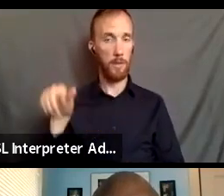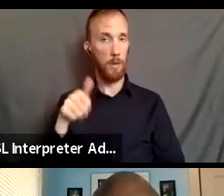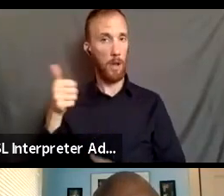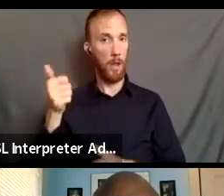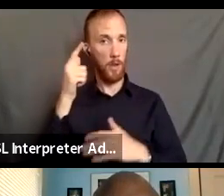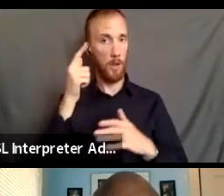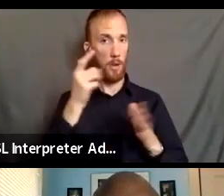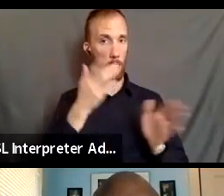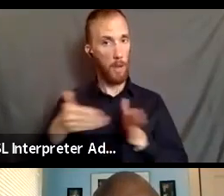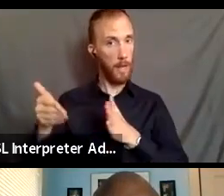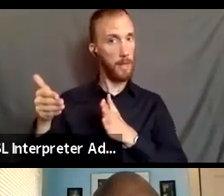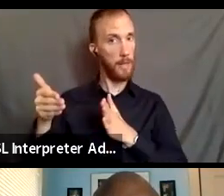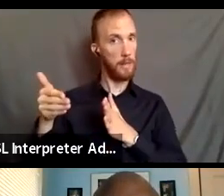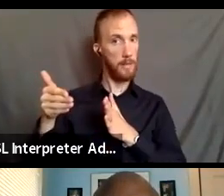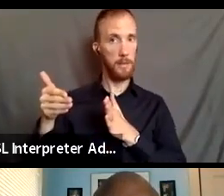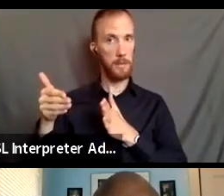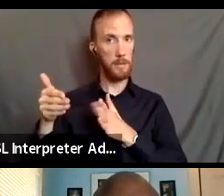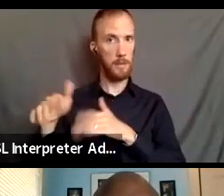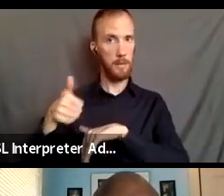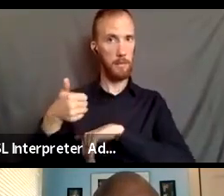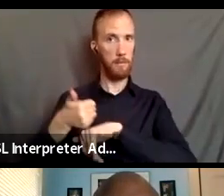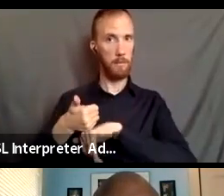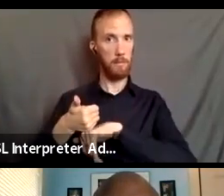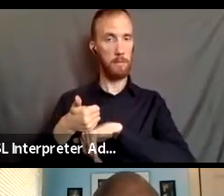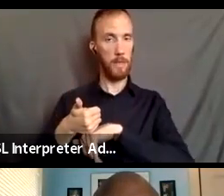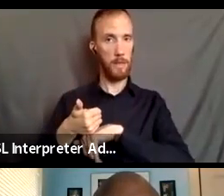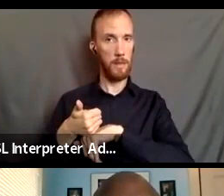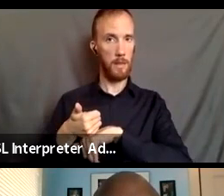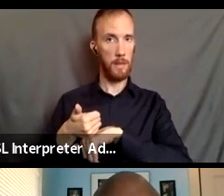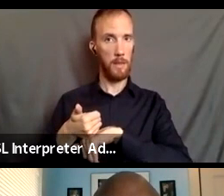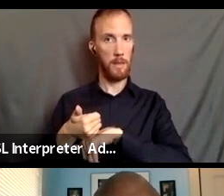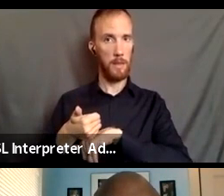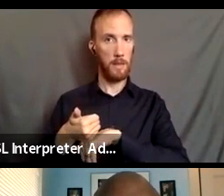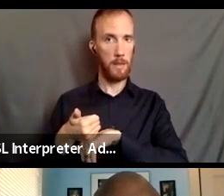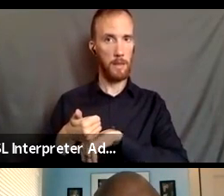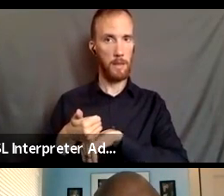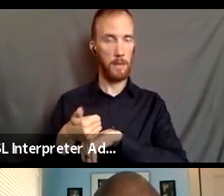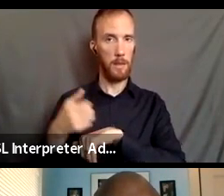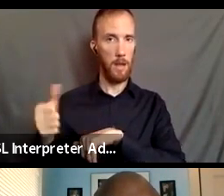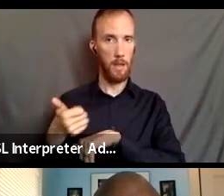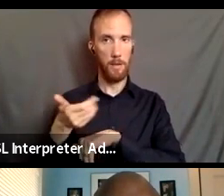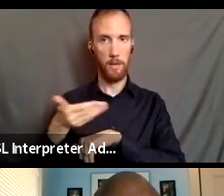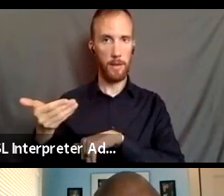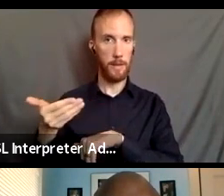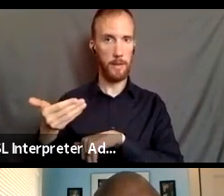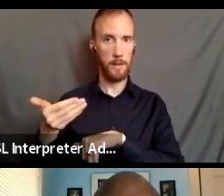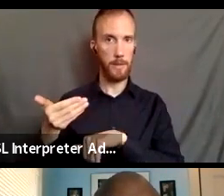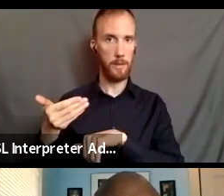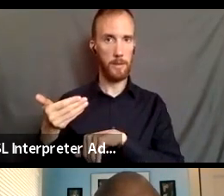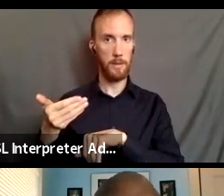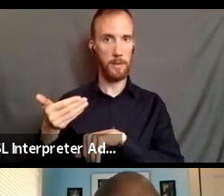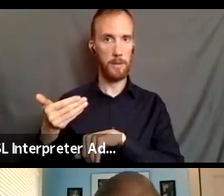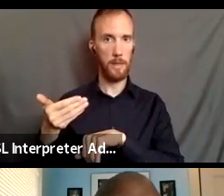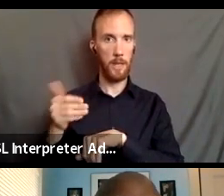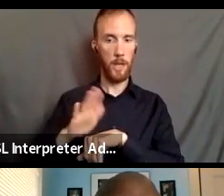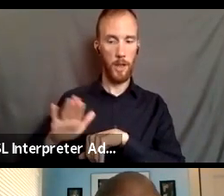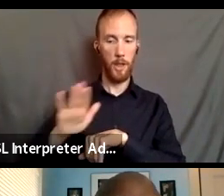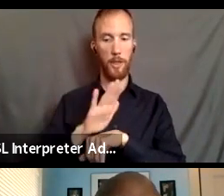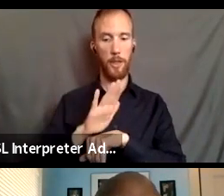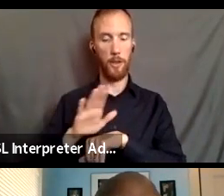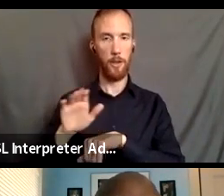be uh continue to be part of of the central um cps budget